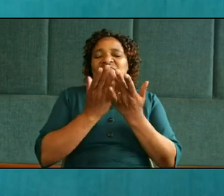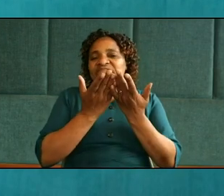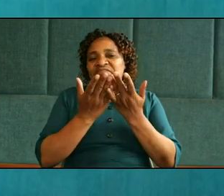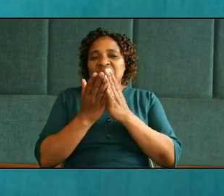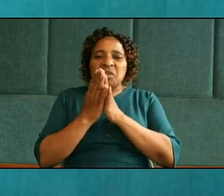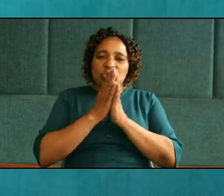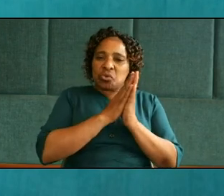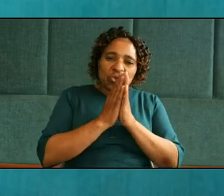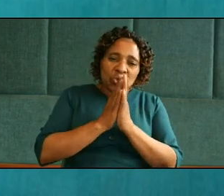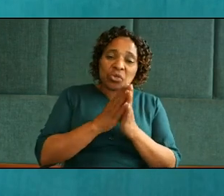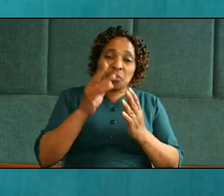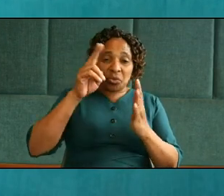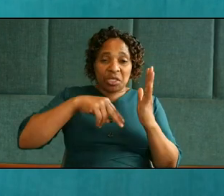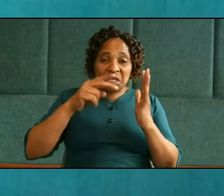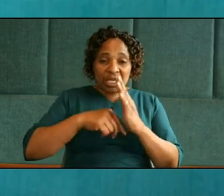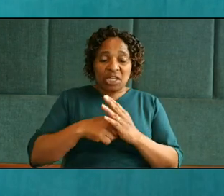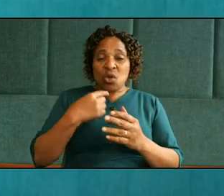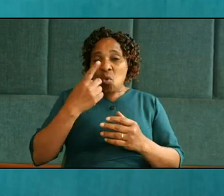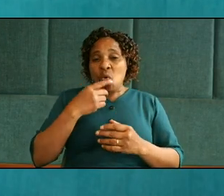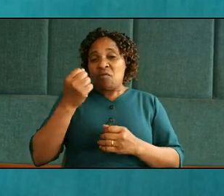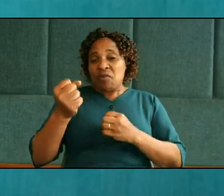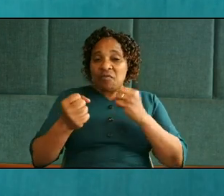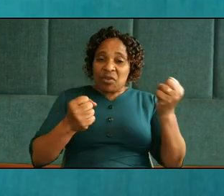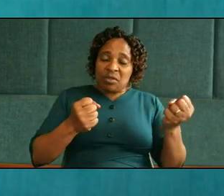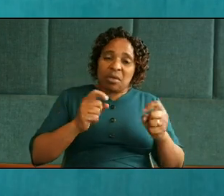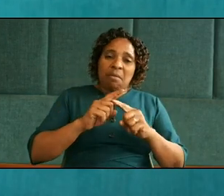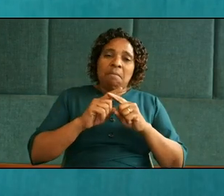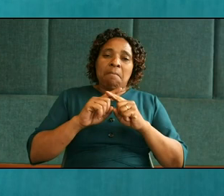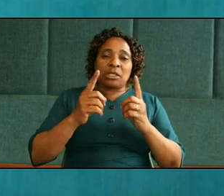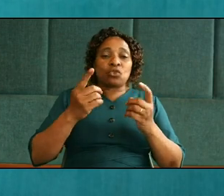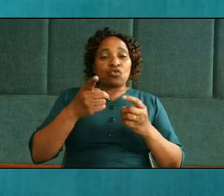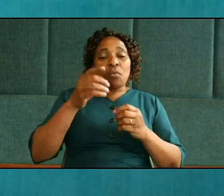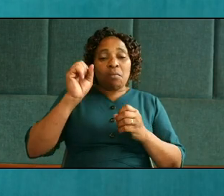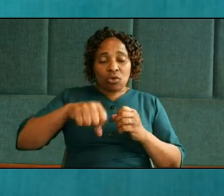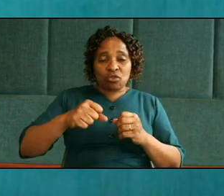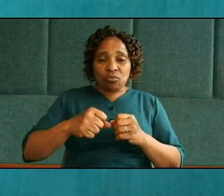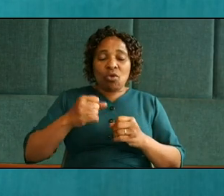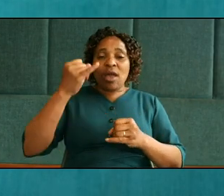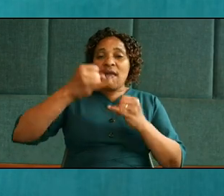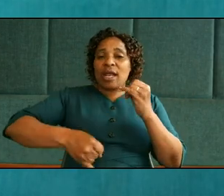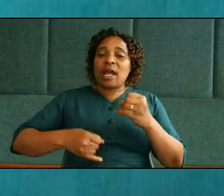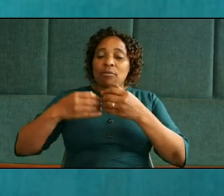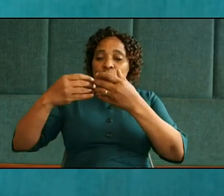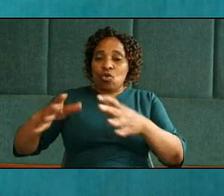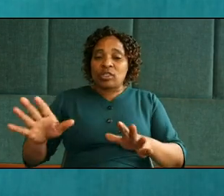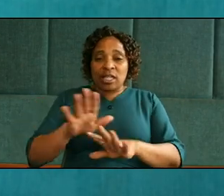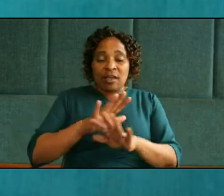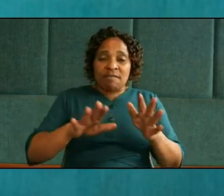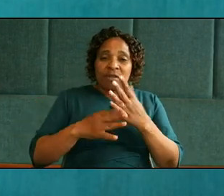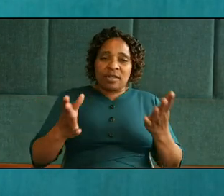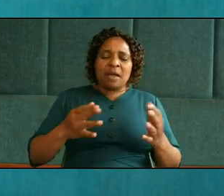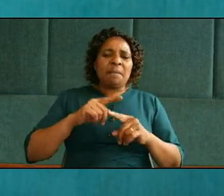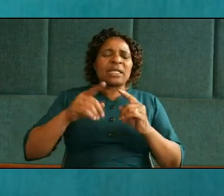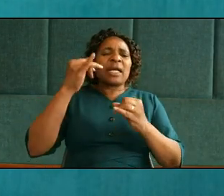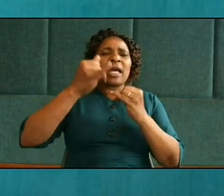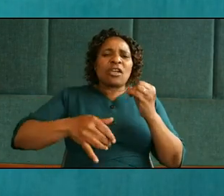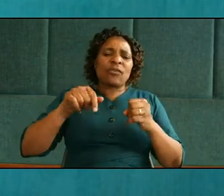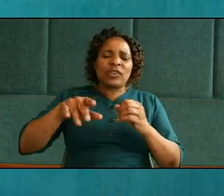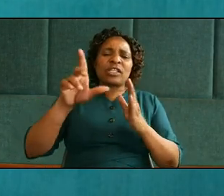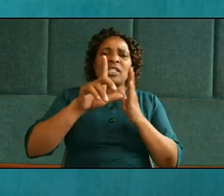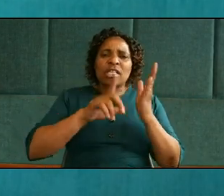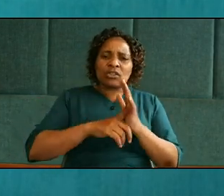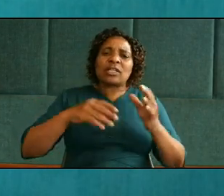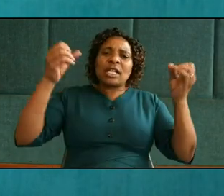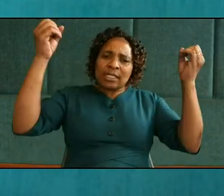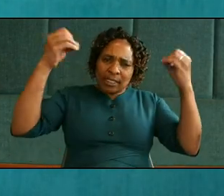serving all sides, then you may end up in losing it all. So I encourage all of us at the end of this lesson to know that there is that line in the